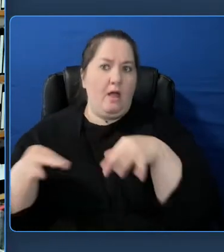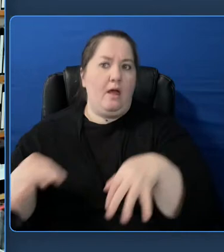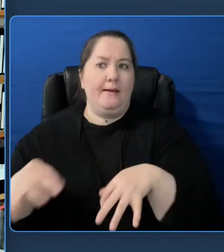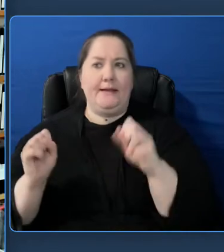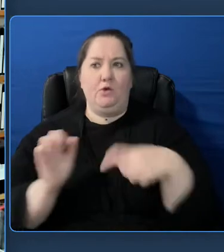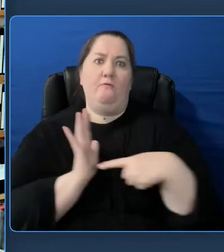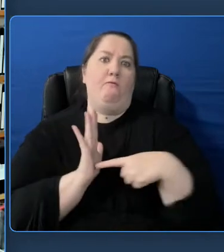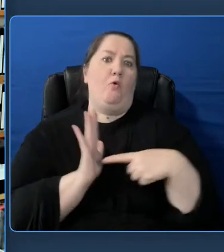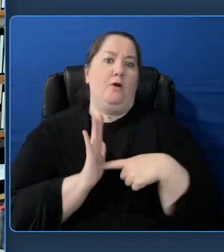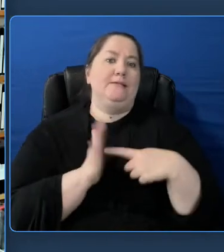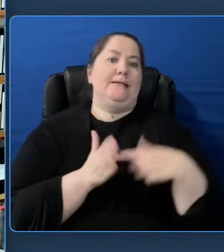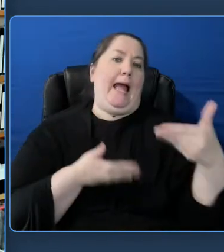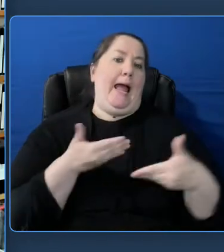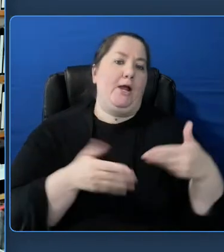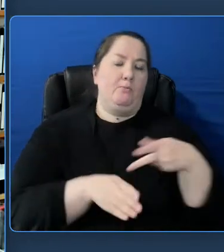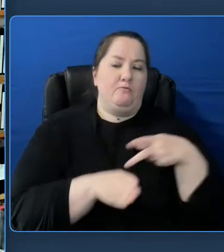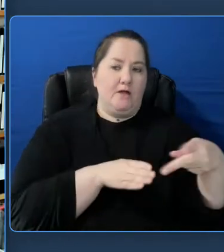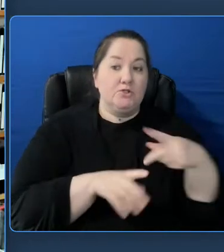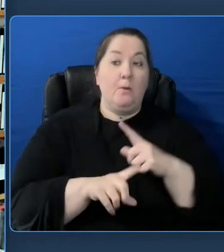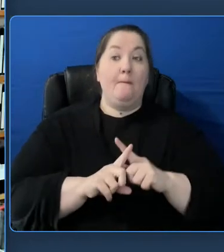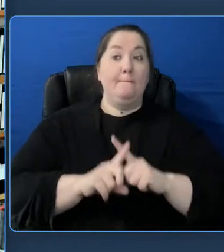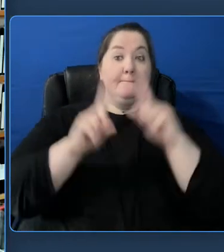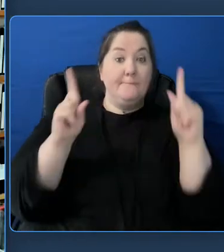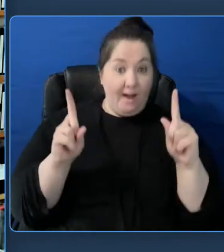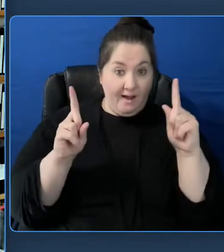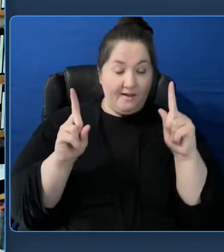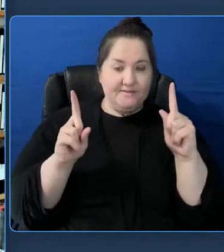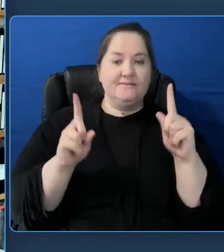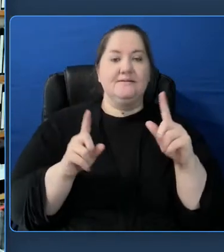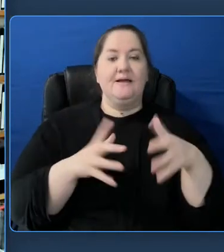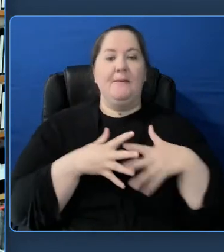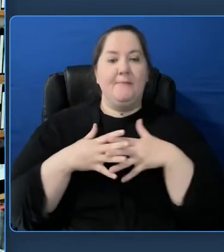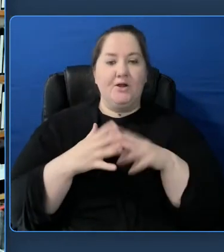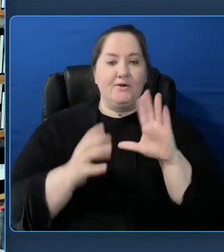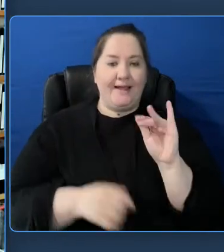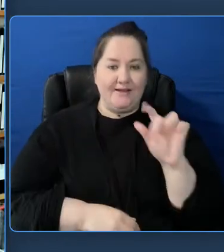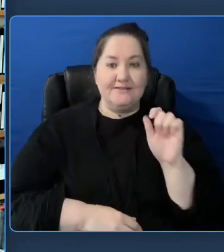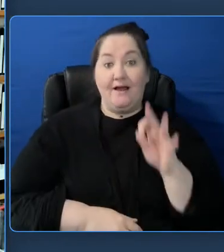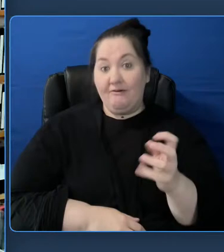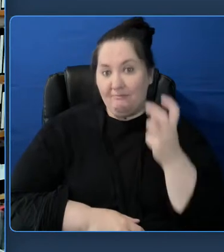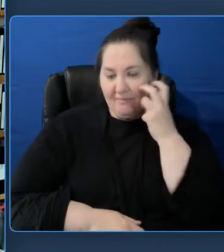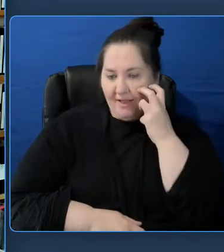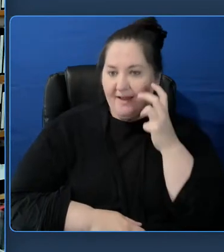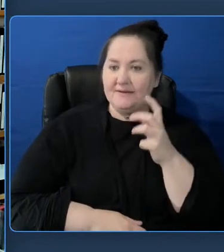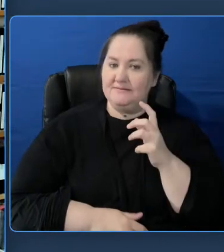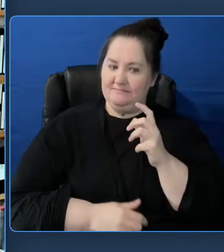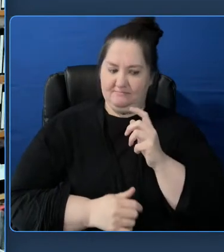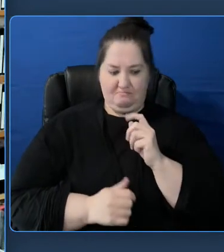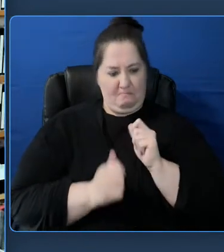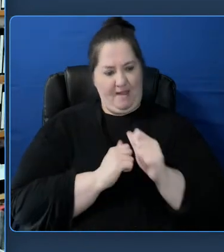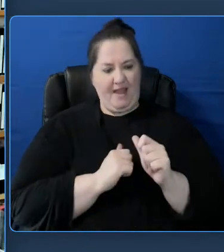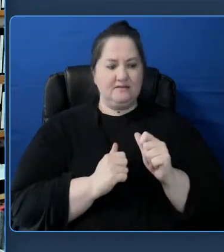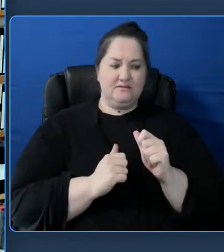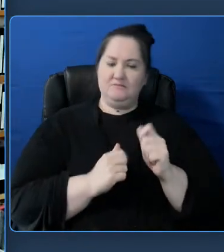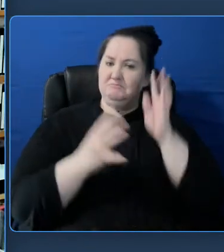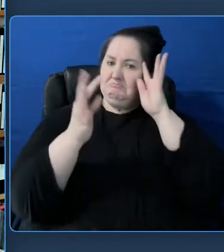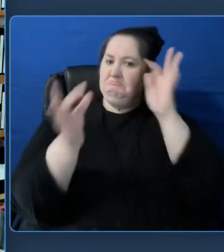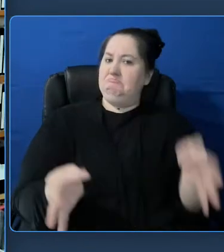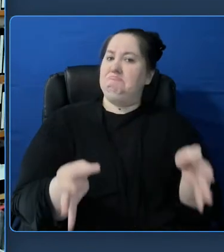can you afford to hire professionals? But the American Council of the Blind has passed a resolution